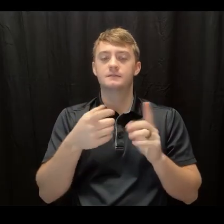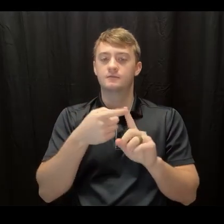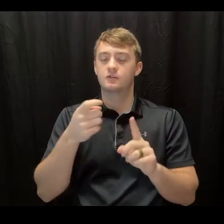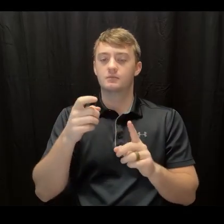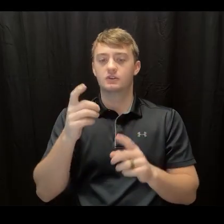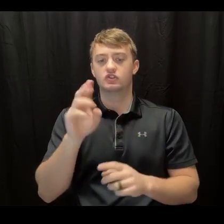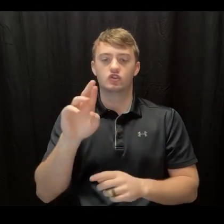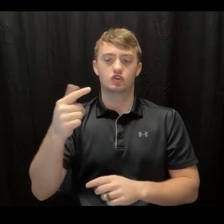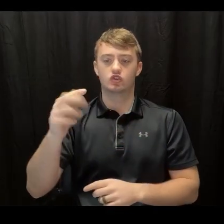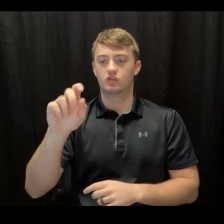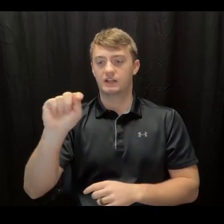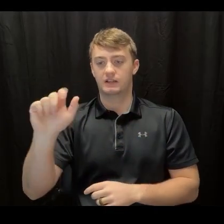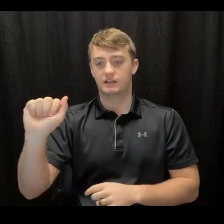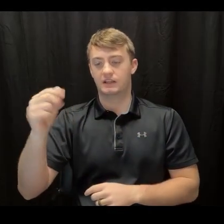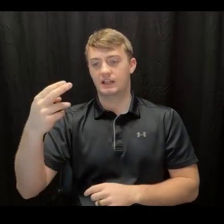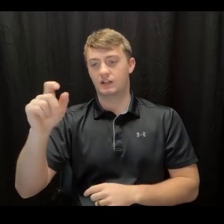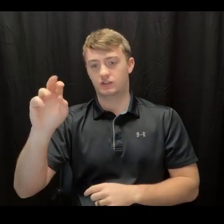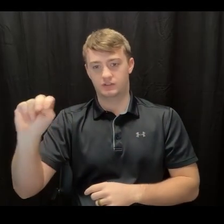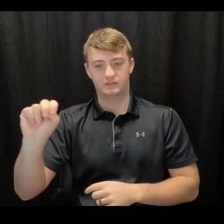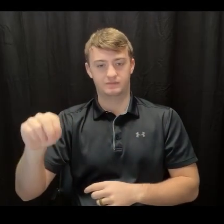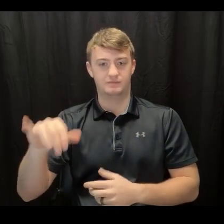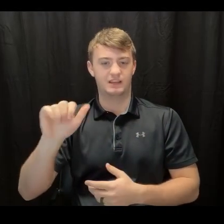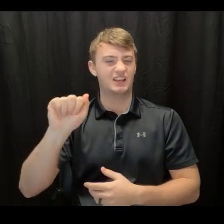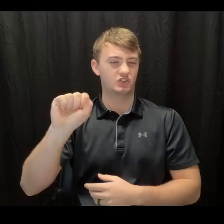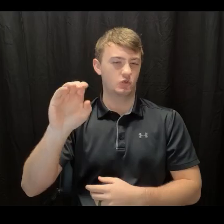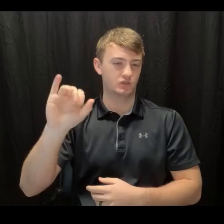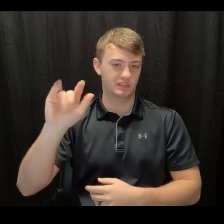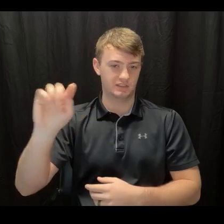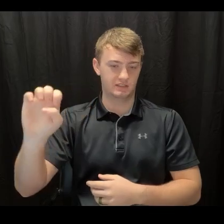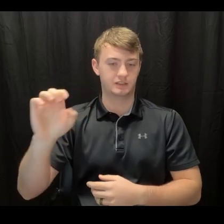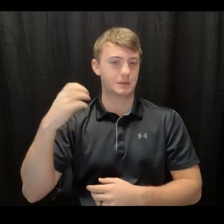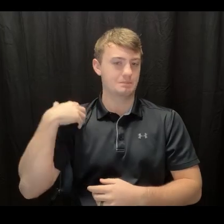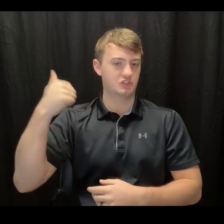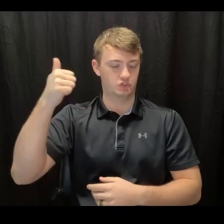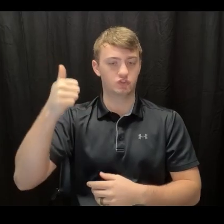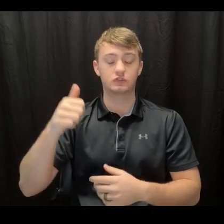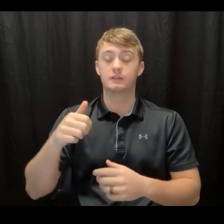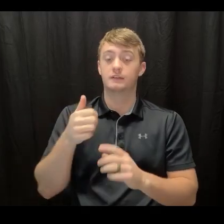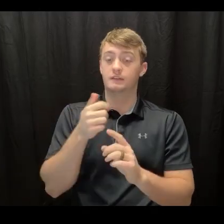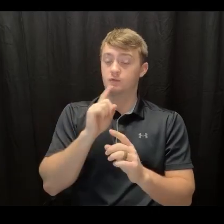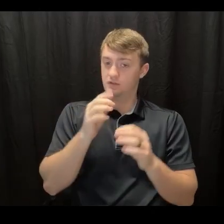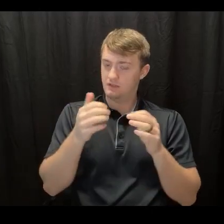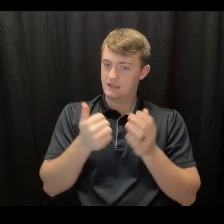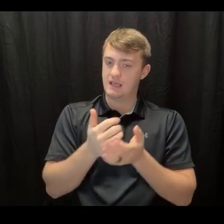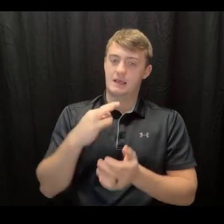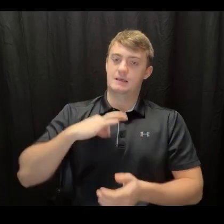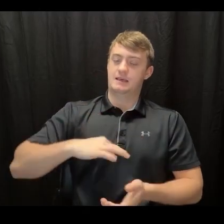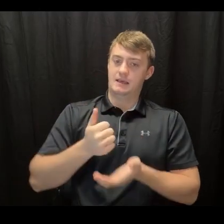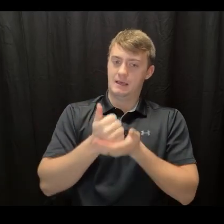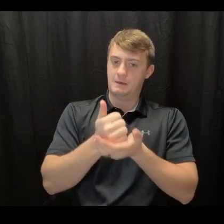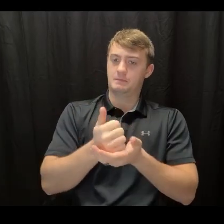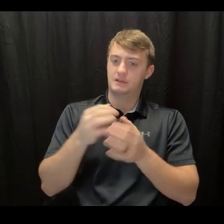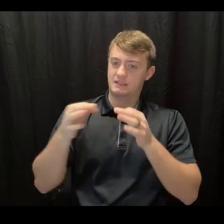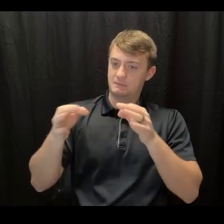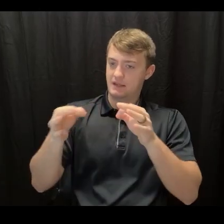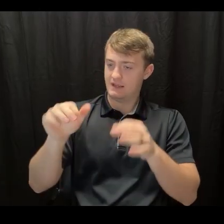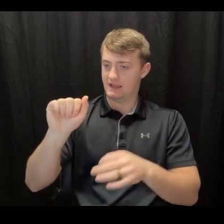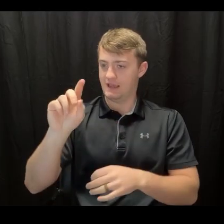by Dr. Greta Hilton, our Associate Commissioner, and it's really helpful with explaining to